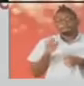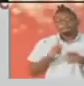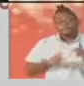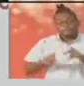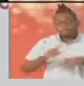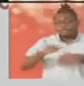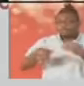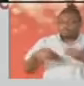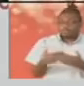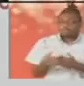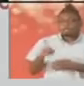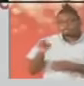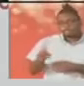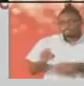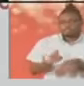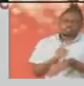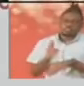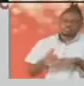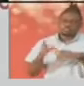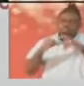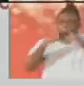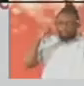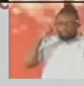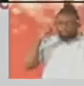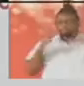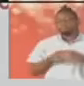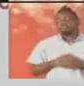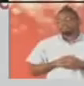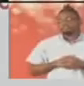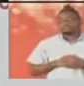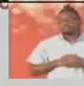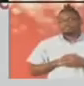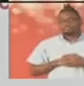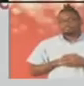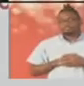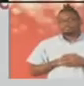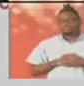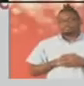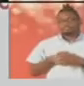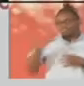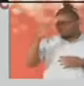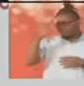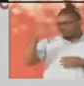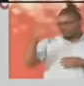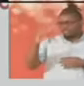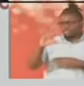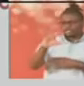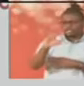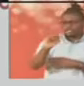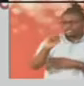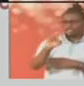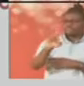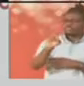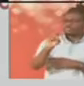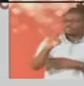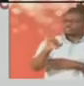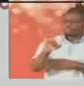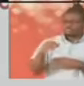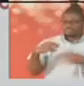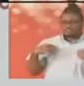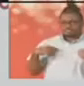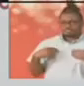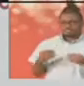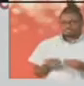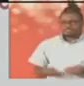mask. And the other question I wanted to address was, well, why County Caroni? Are we special? Why do we have more cases than others?